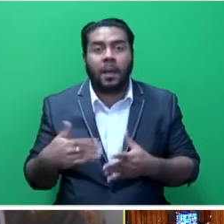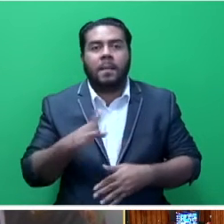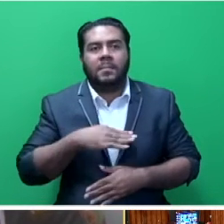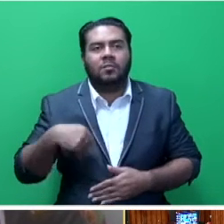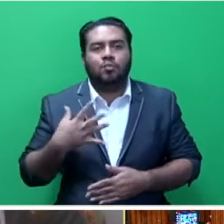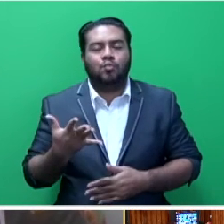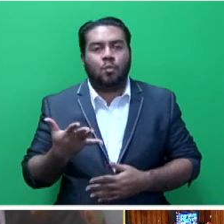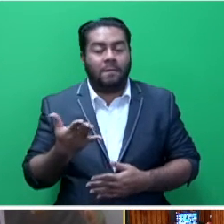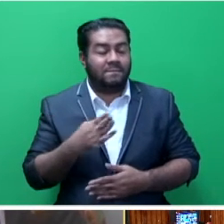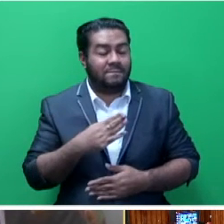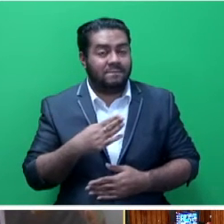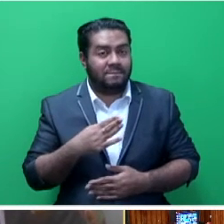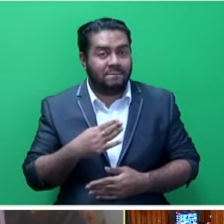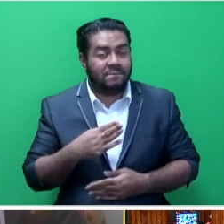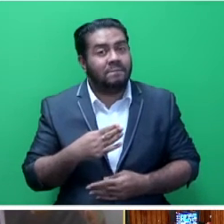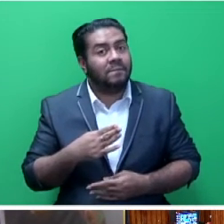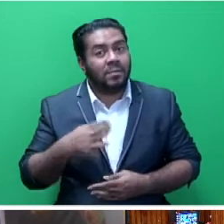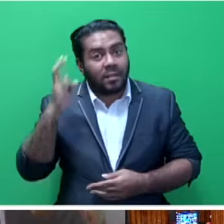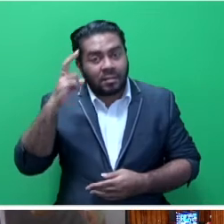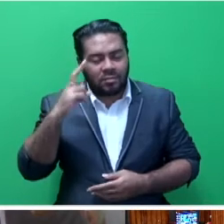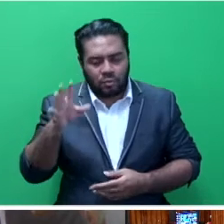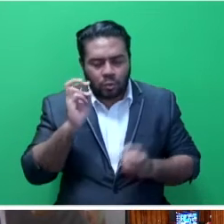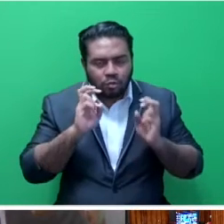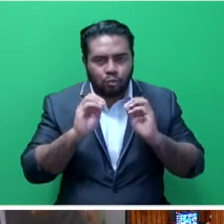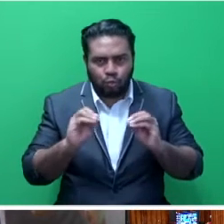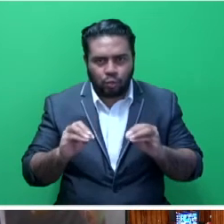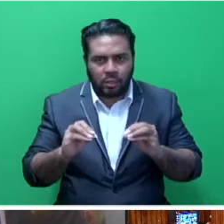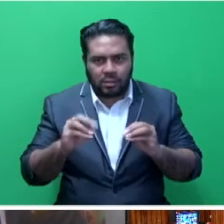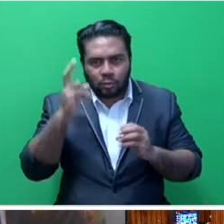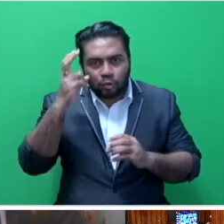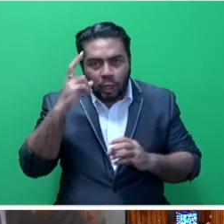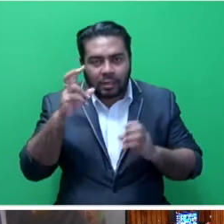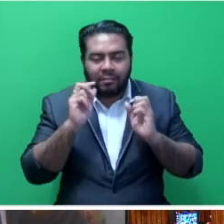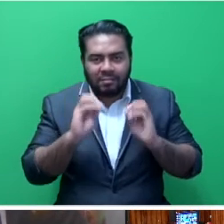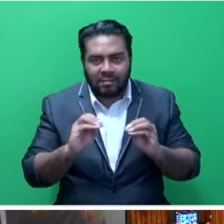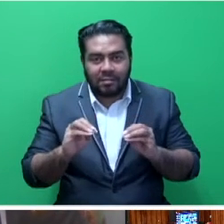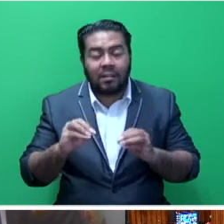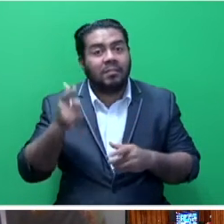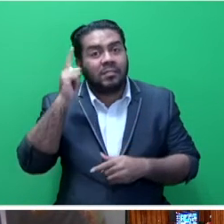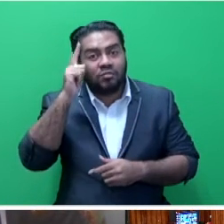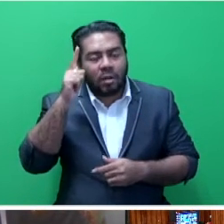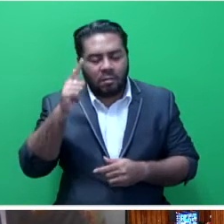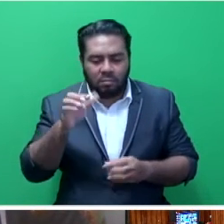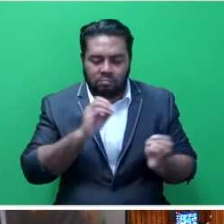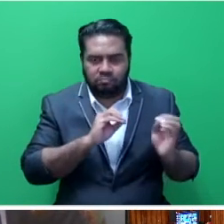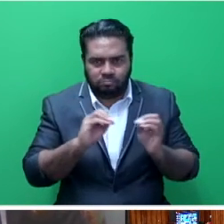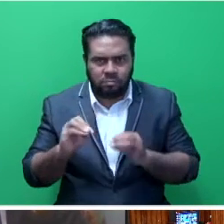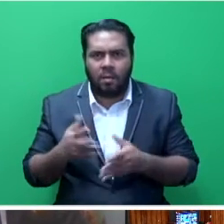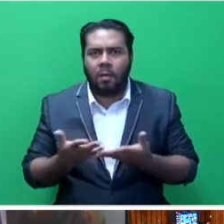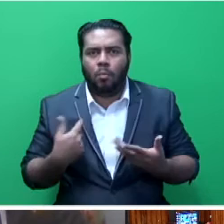guidance from the Ministry of Health. Teachers were trained to how to take basic temperature checks, for example, recognitions of